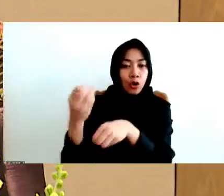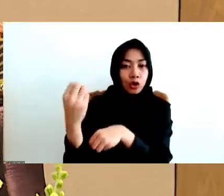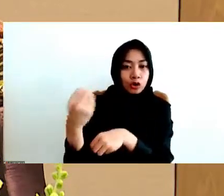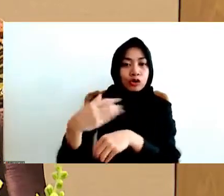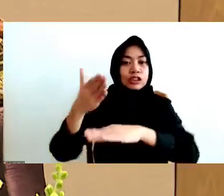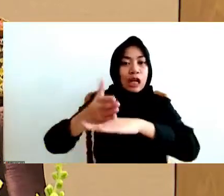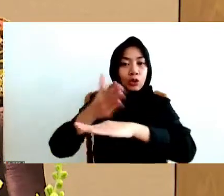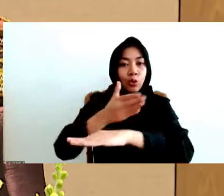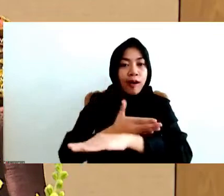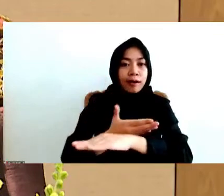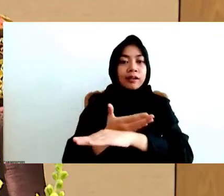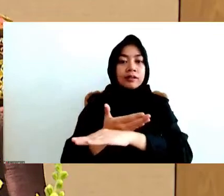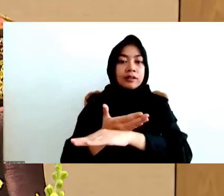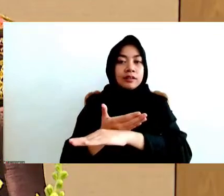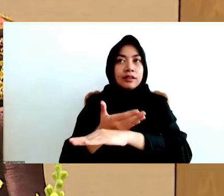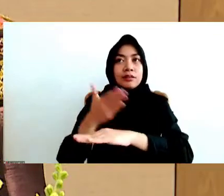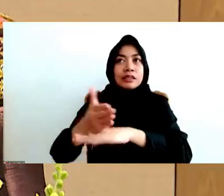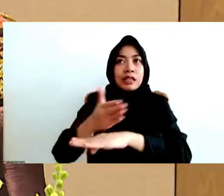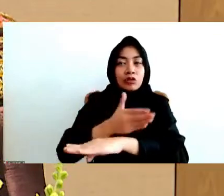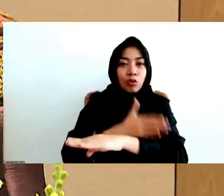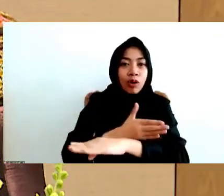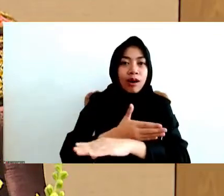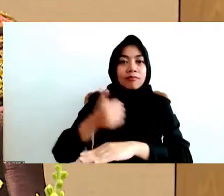like vegetables and